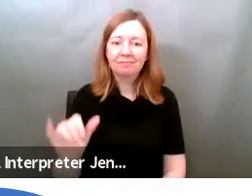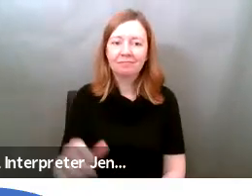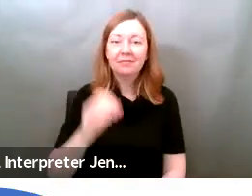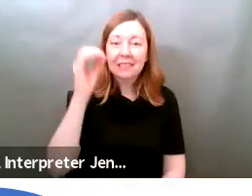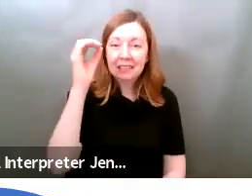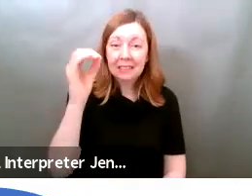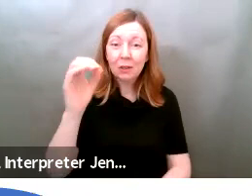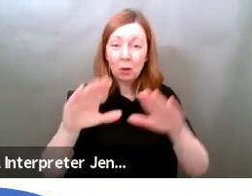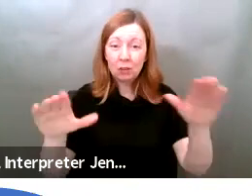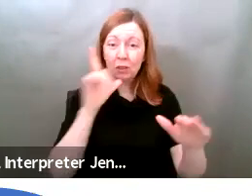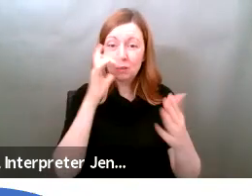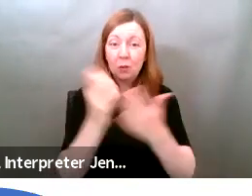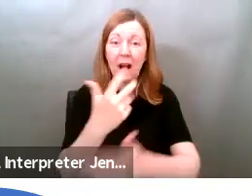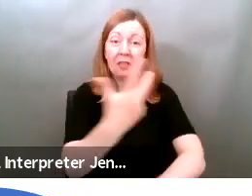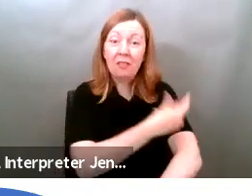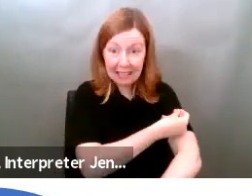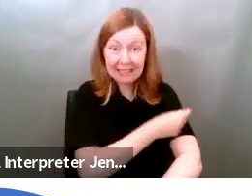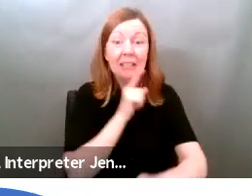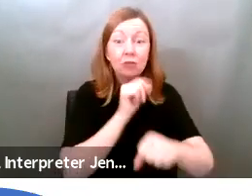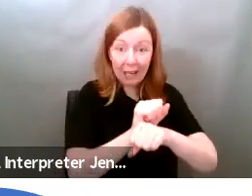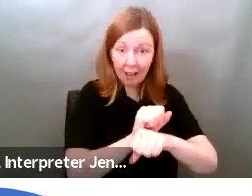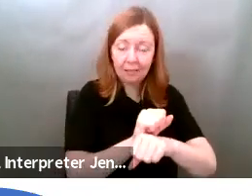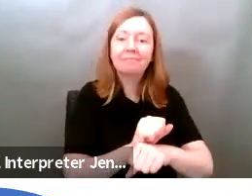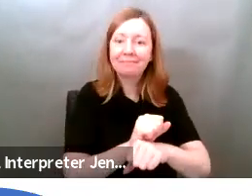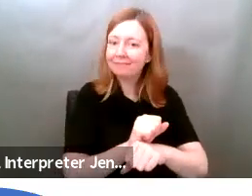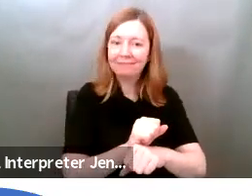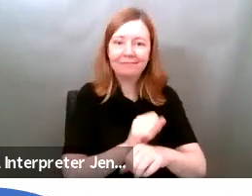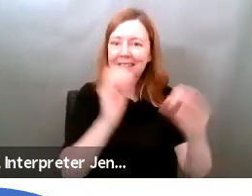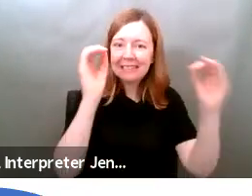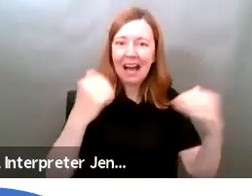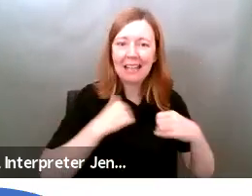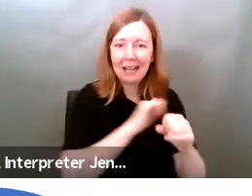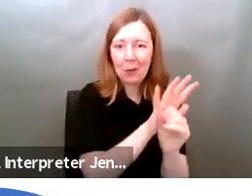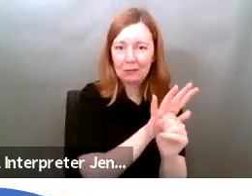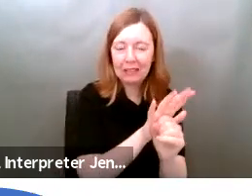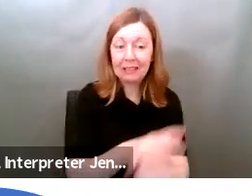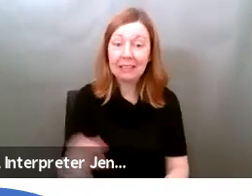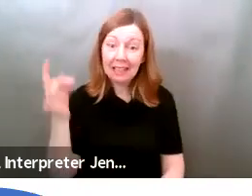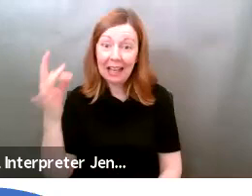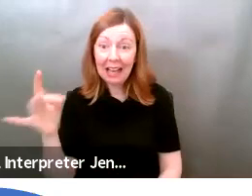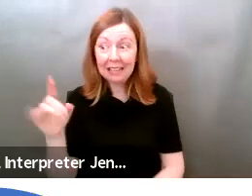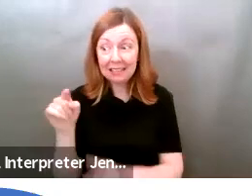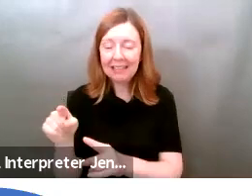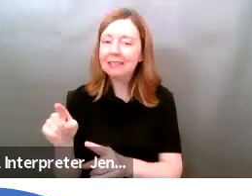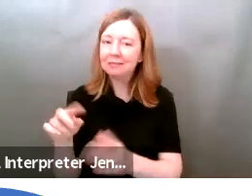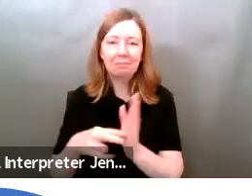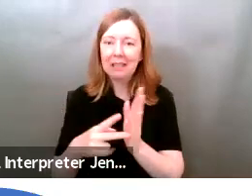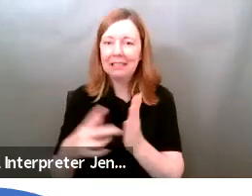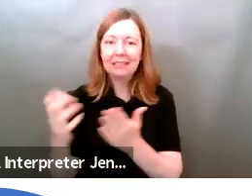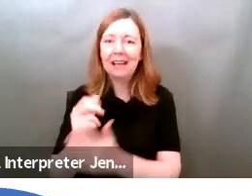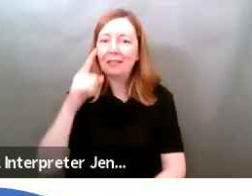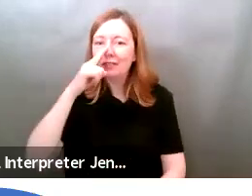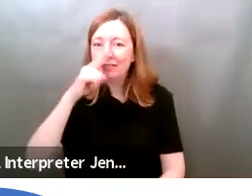0 children who got the vaccine had COVID. All 18 of the children who had